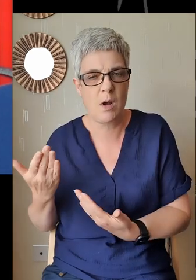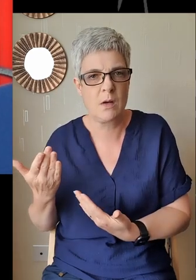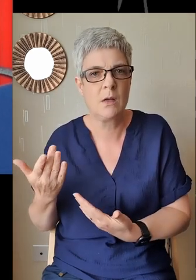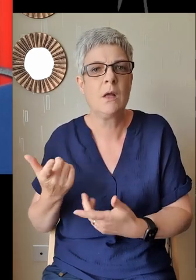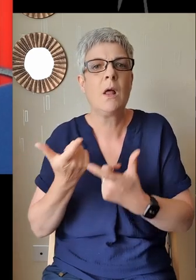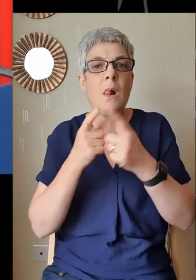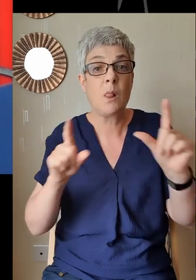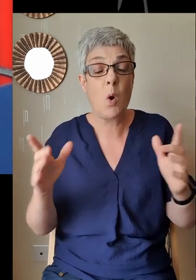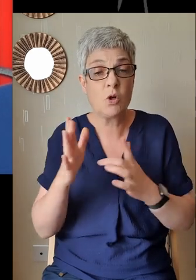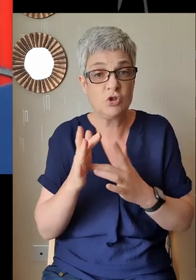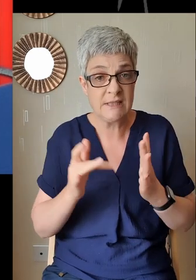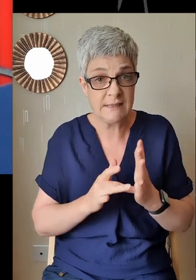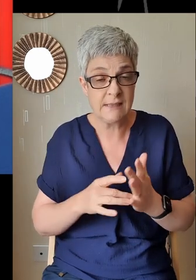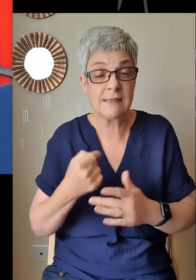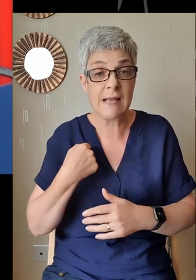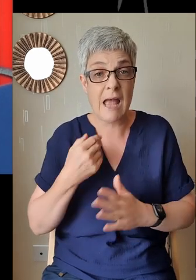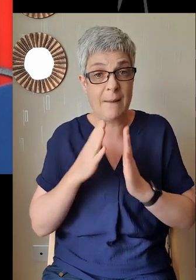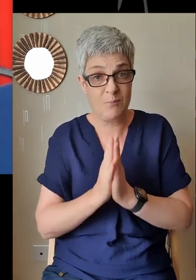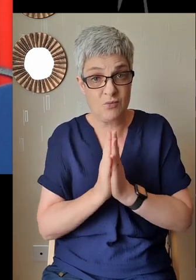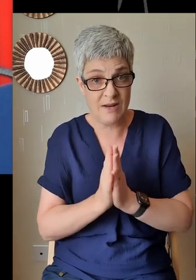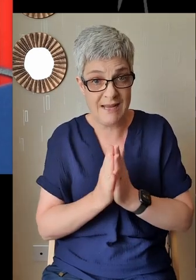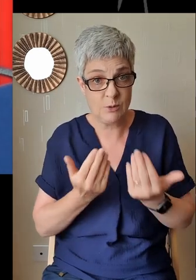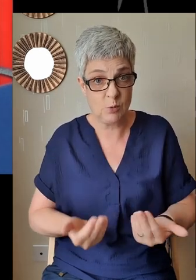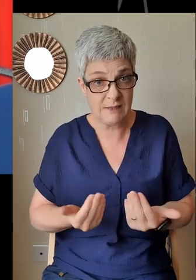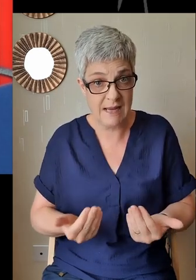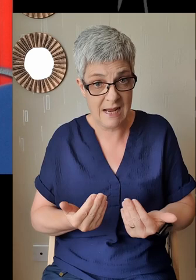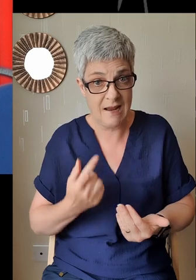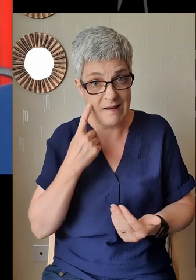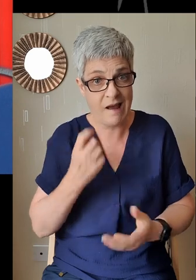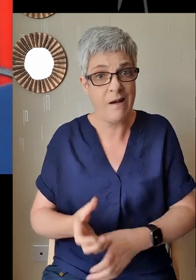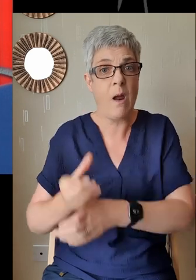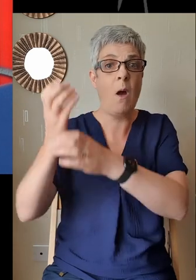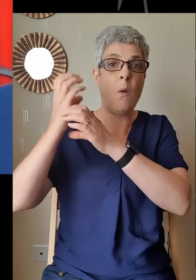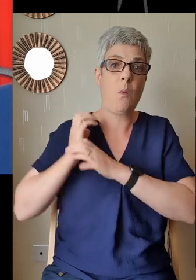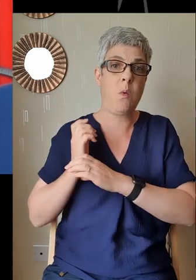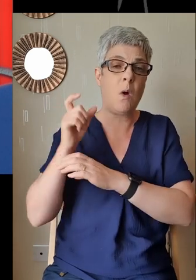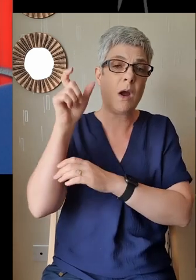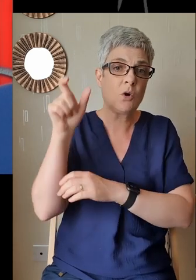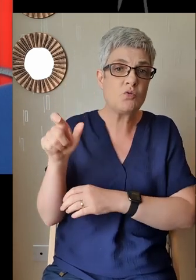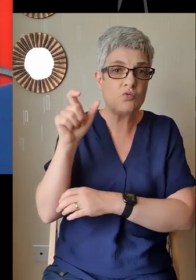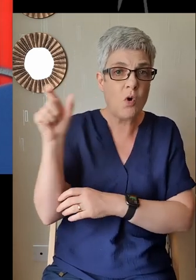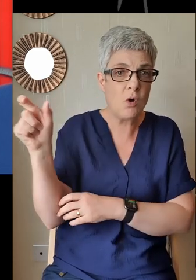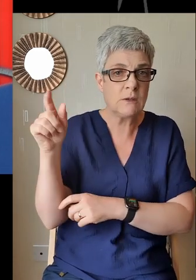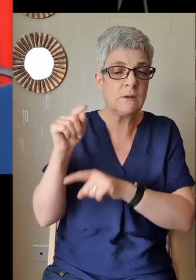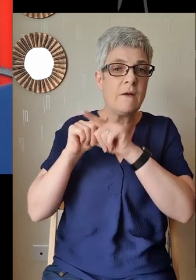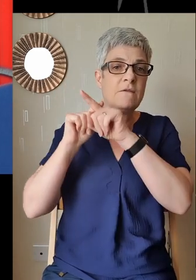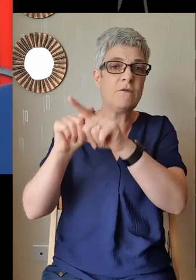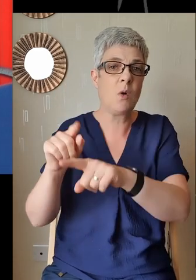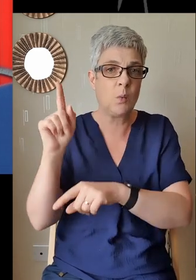Lord Jesus, I pray that this day I may take up my cross and follow you.